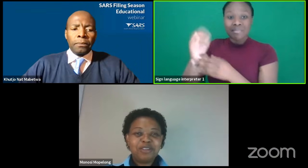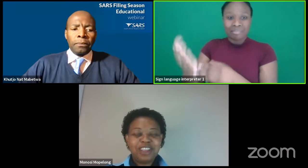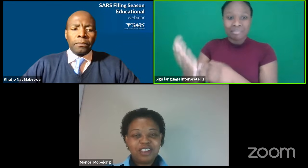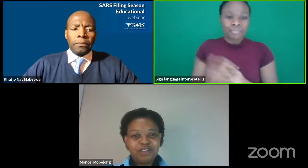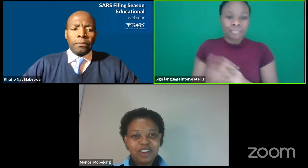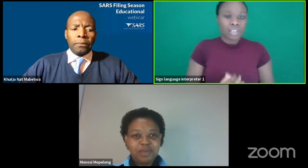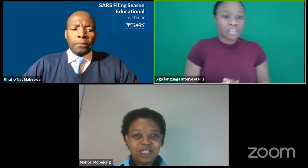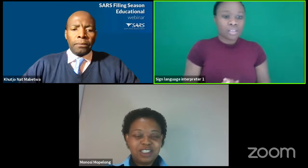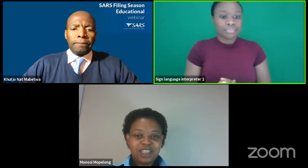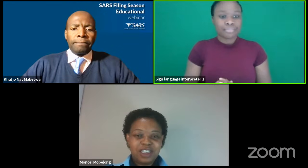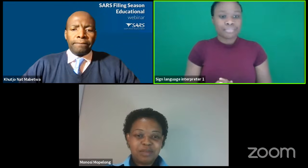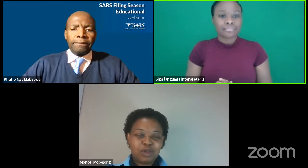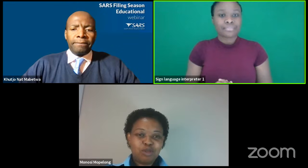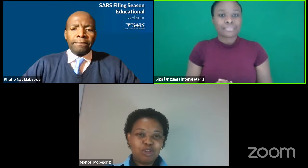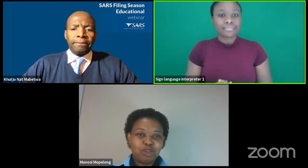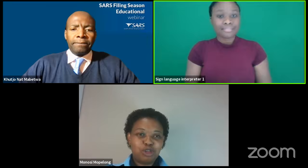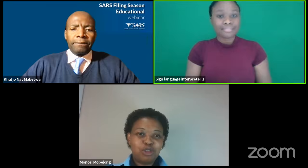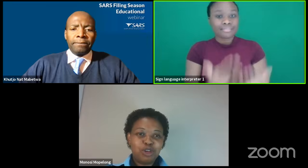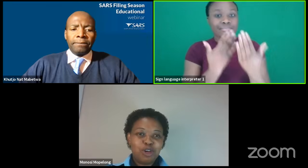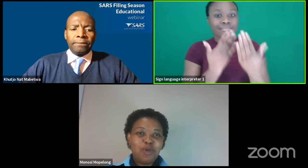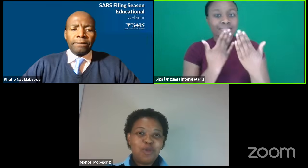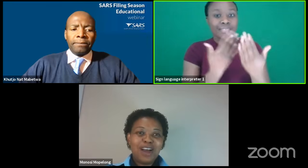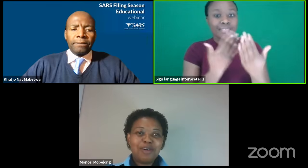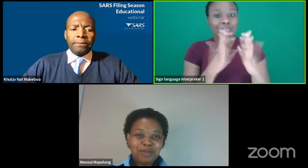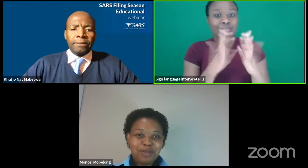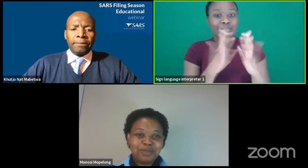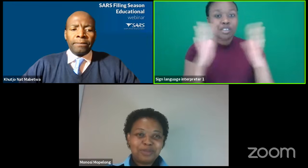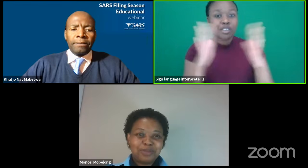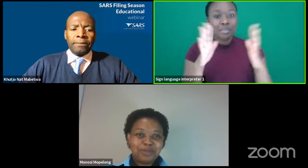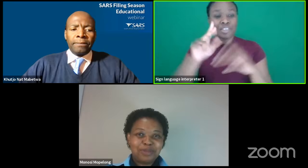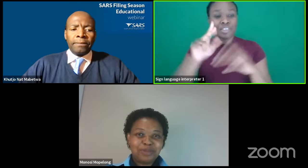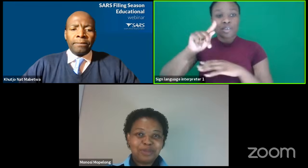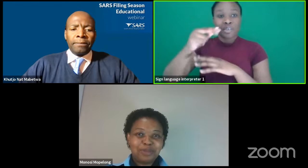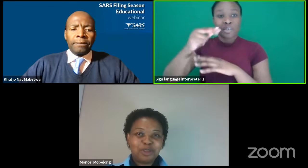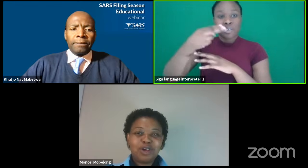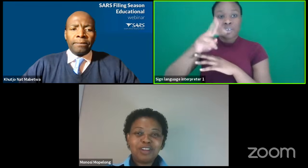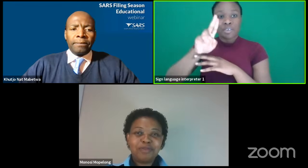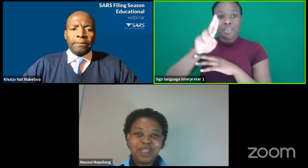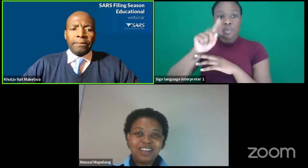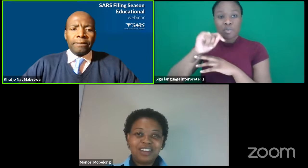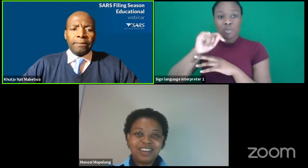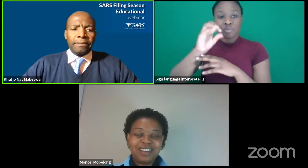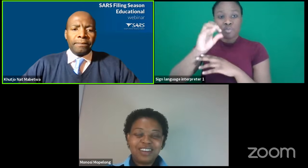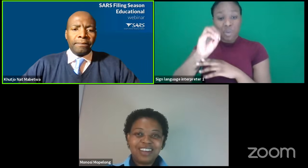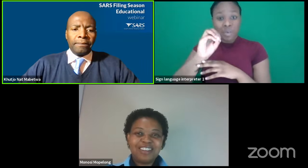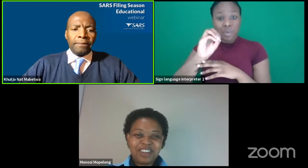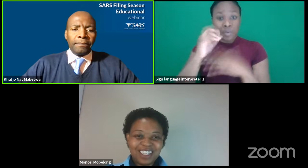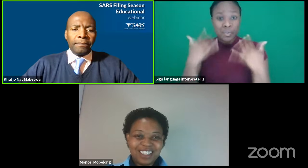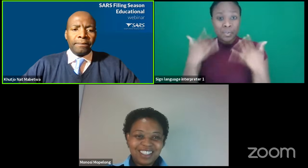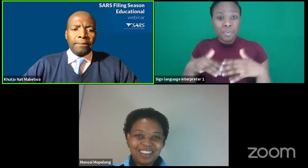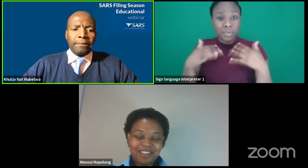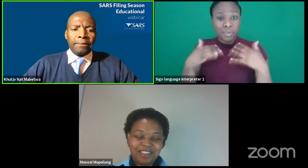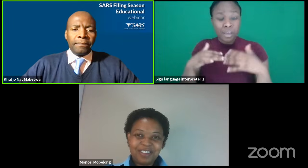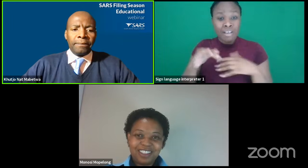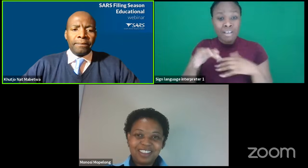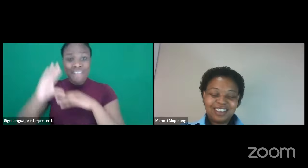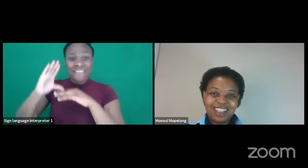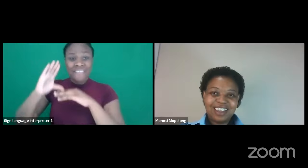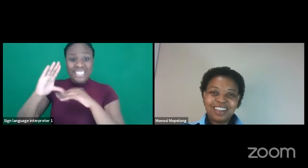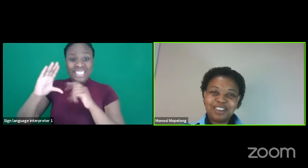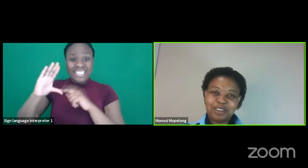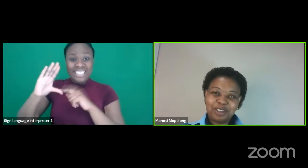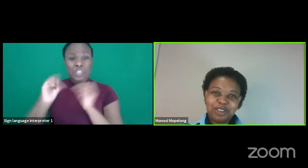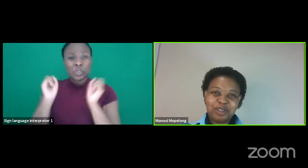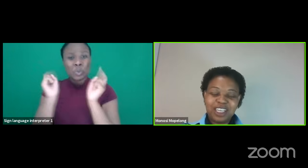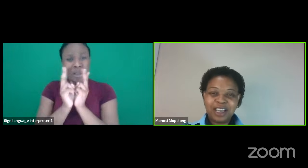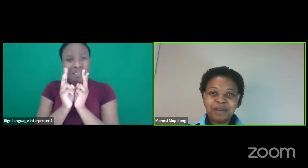Thank you very much, Kujo. Wow, 12 billion rand in refunds.